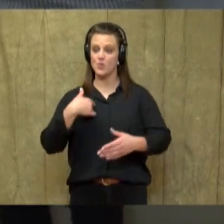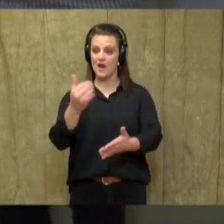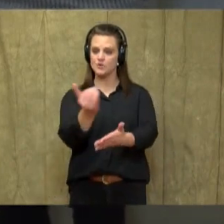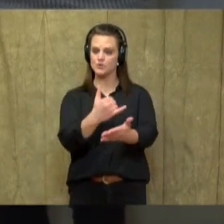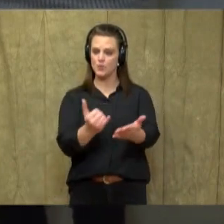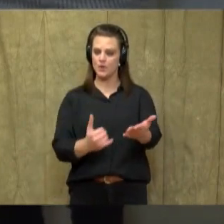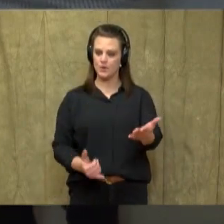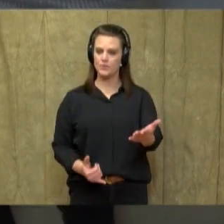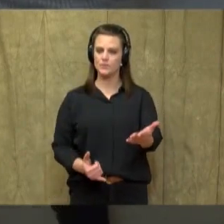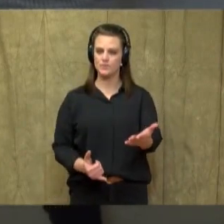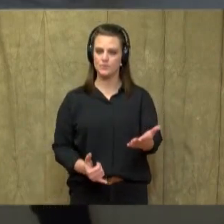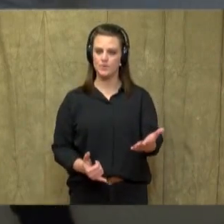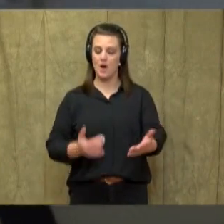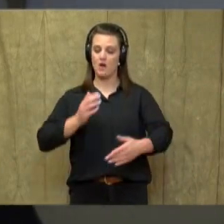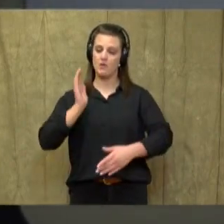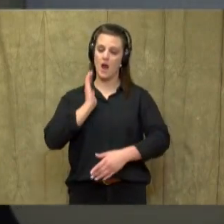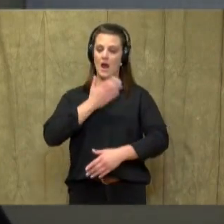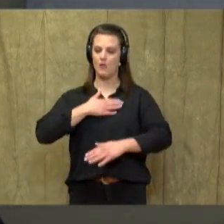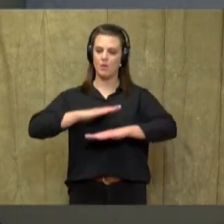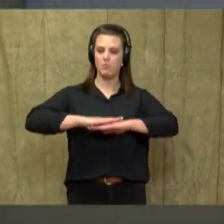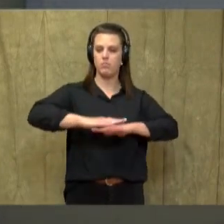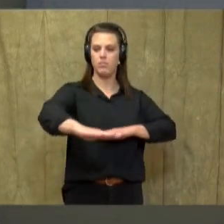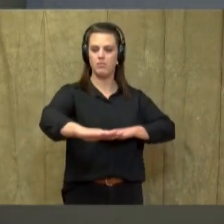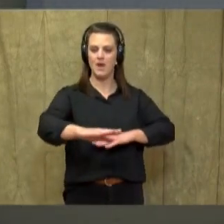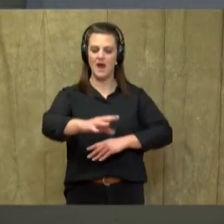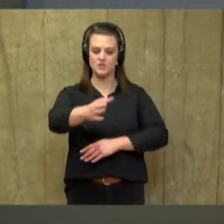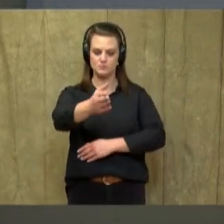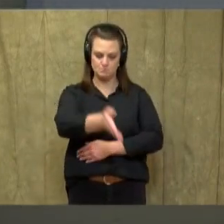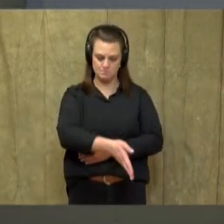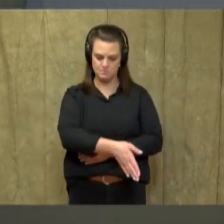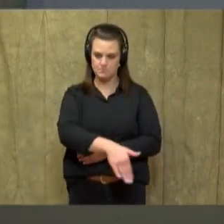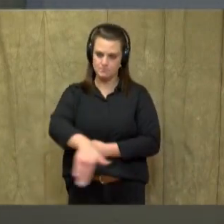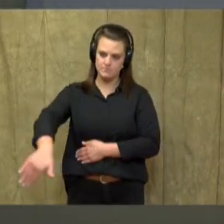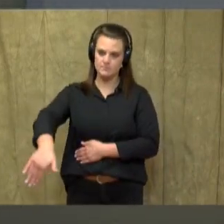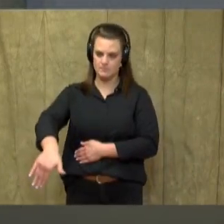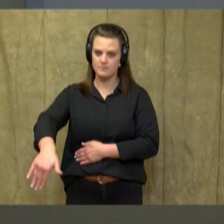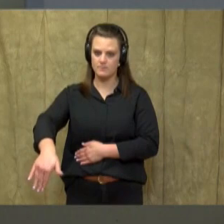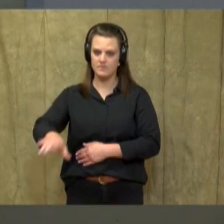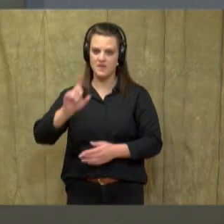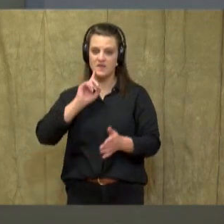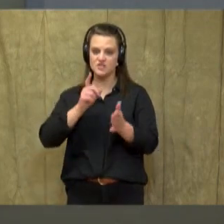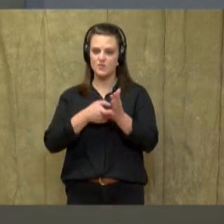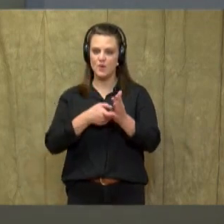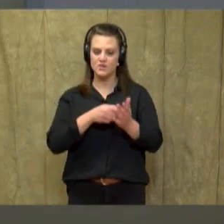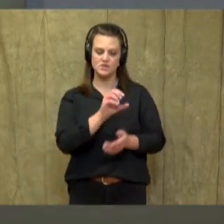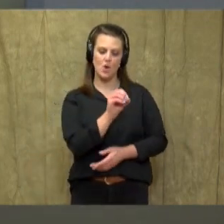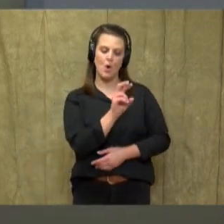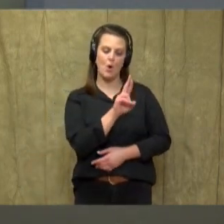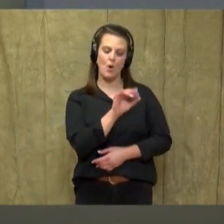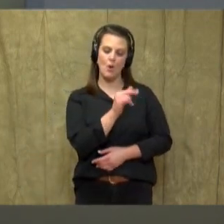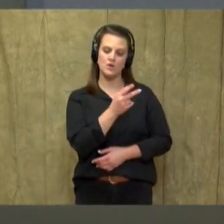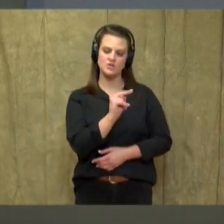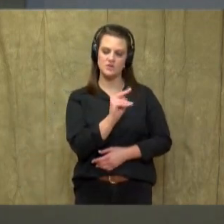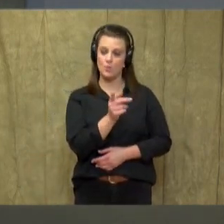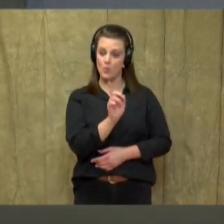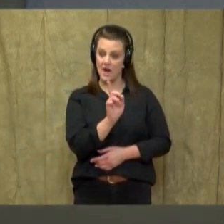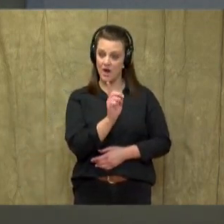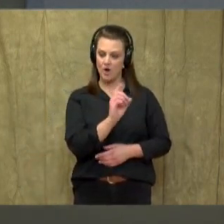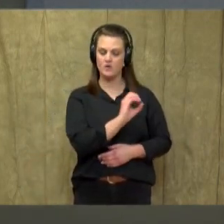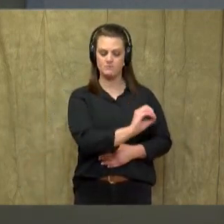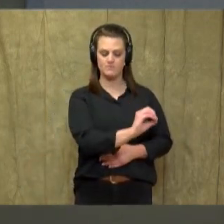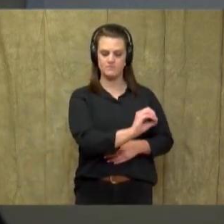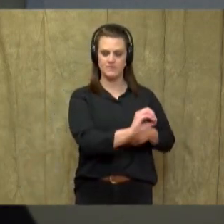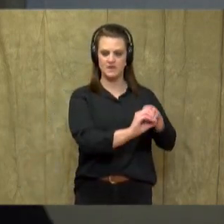the ground on our sidewalk a coordinate plane. Notice the origin is right there, and then I went